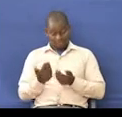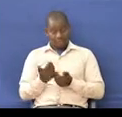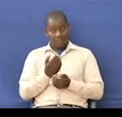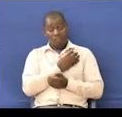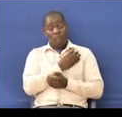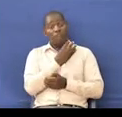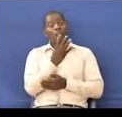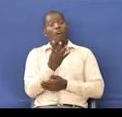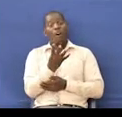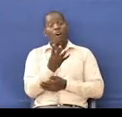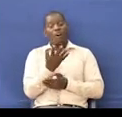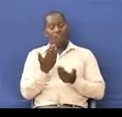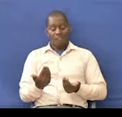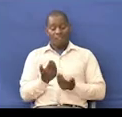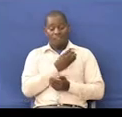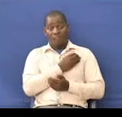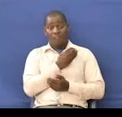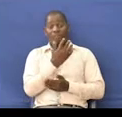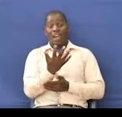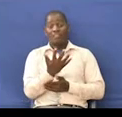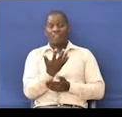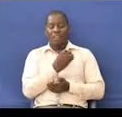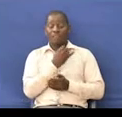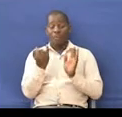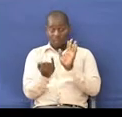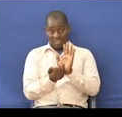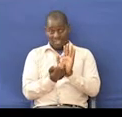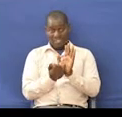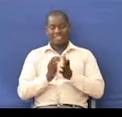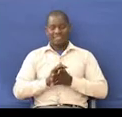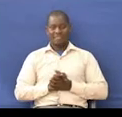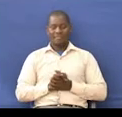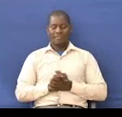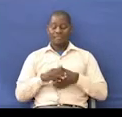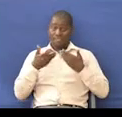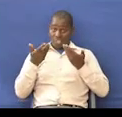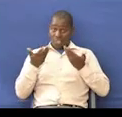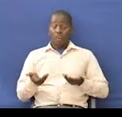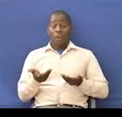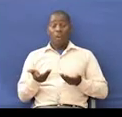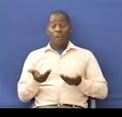Form 4, Form 5, and Form 6. So